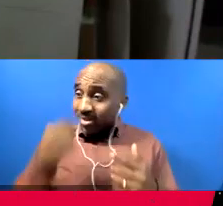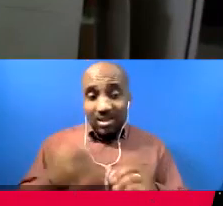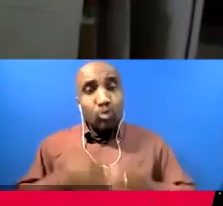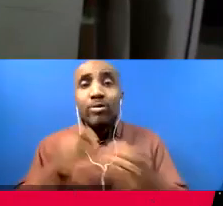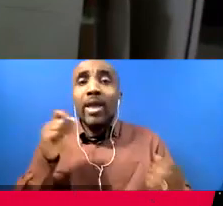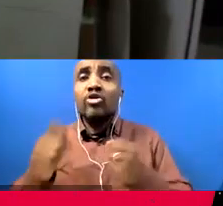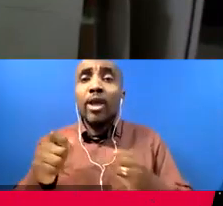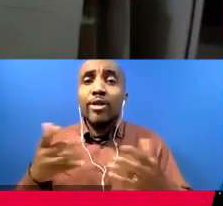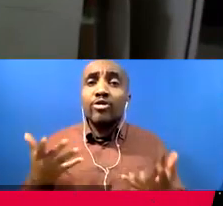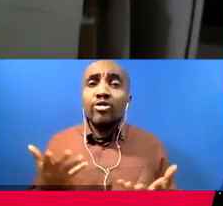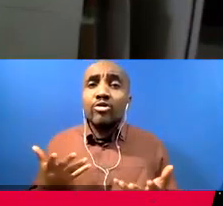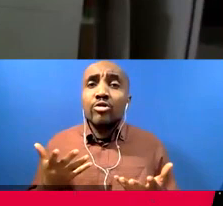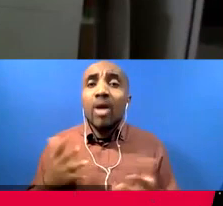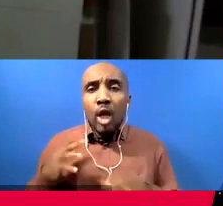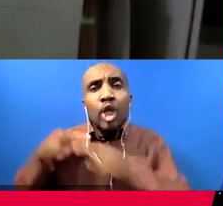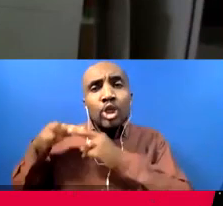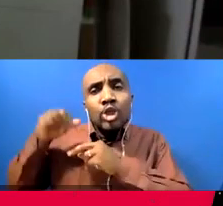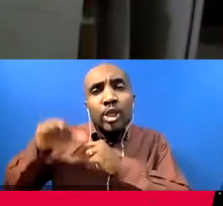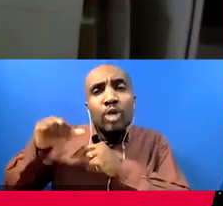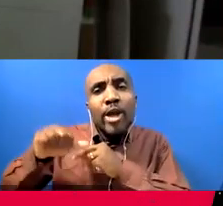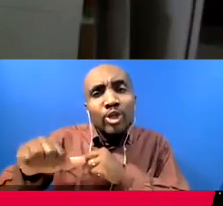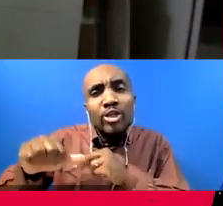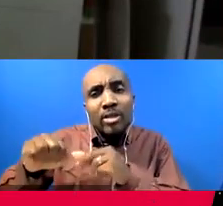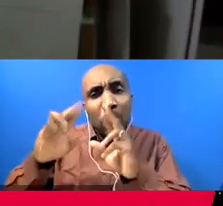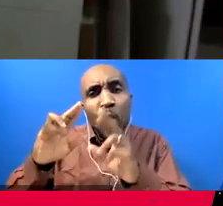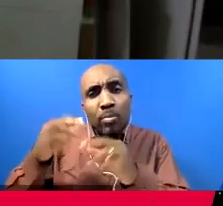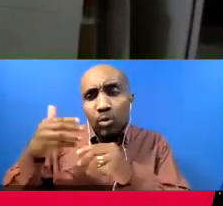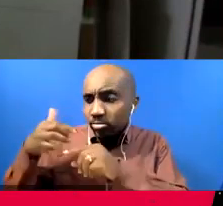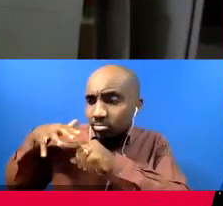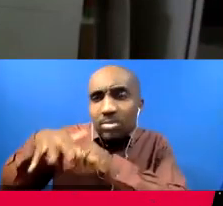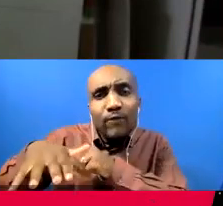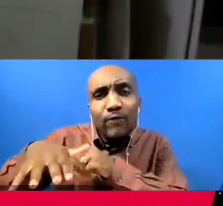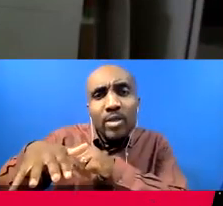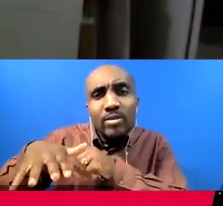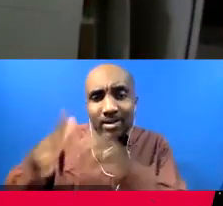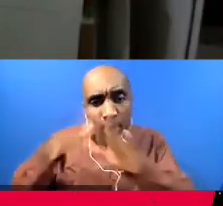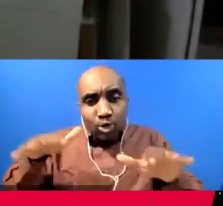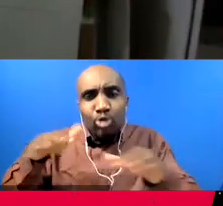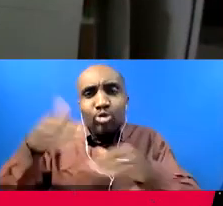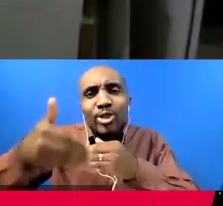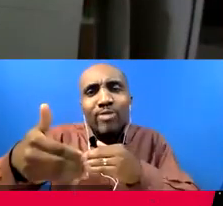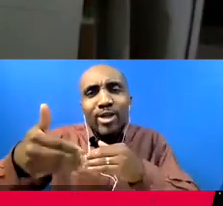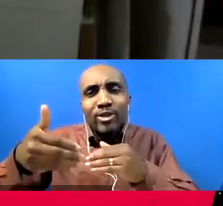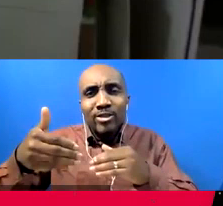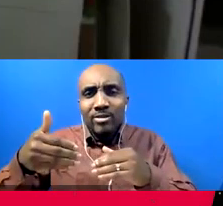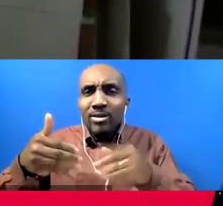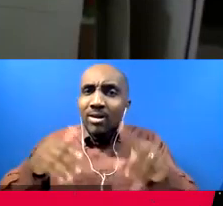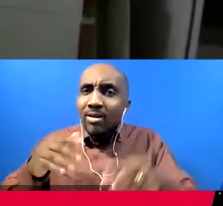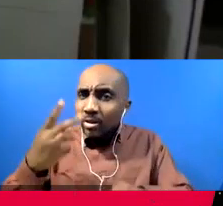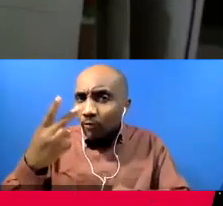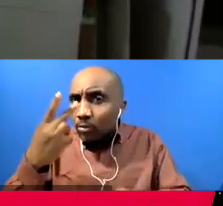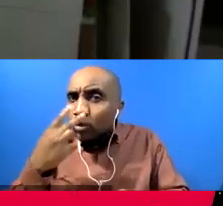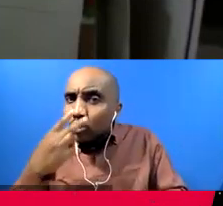will live in. Even if we are unable to create the change, there will be generations who follow. And I saw it in the